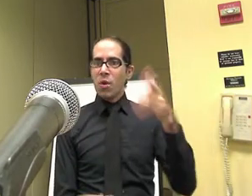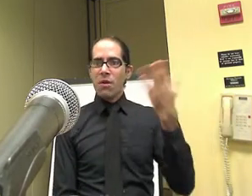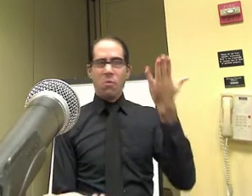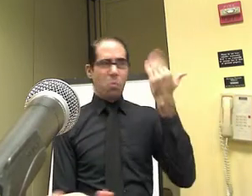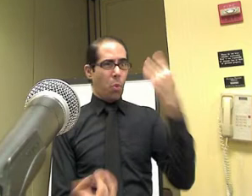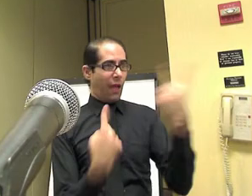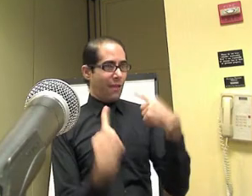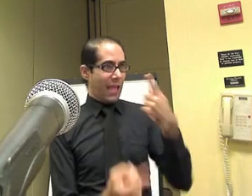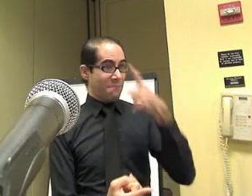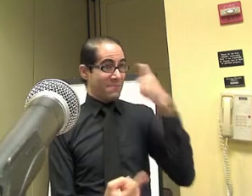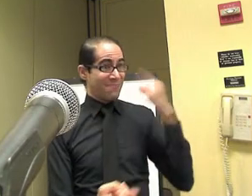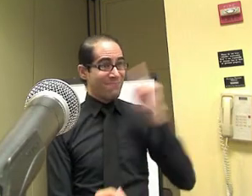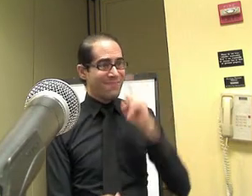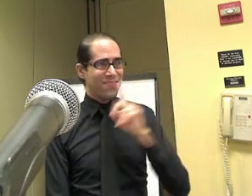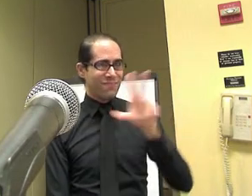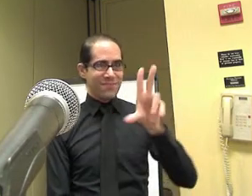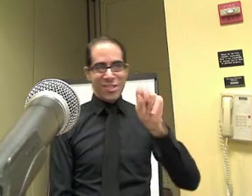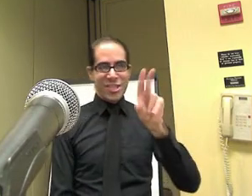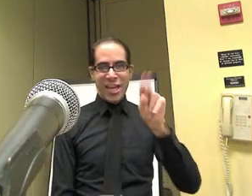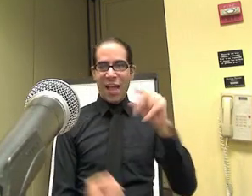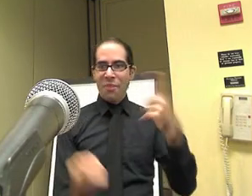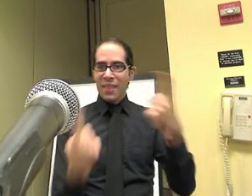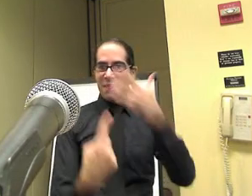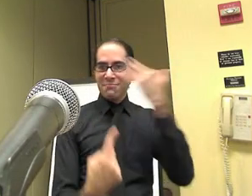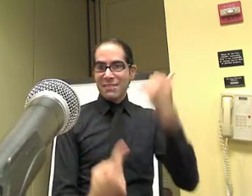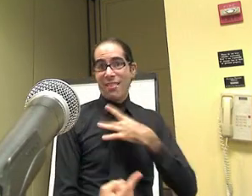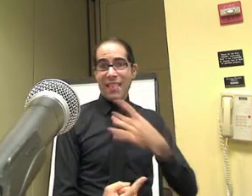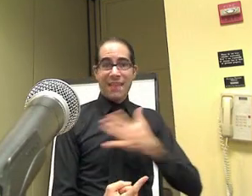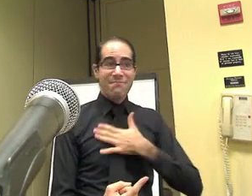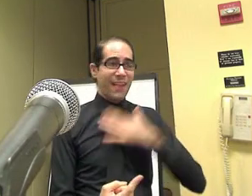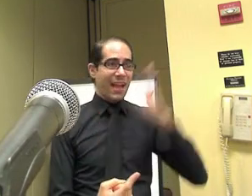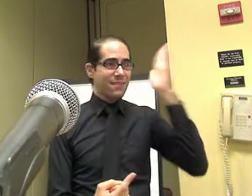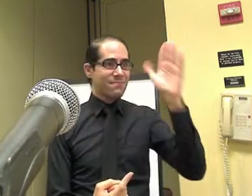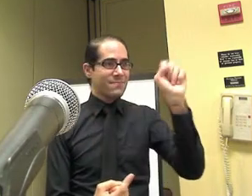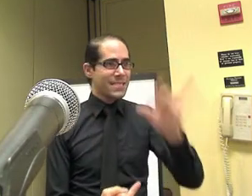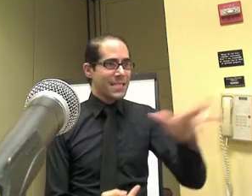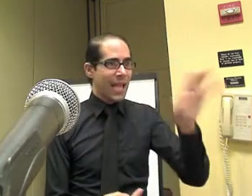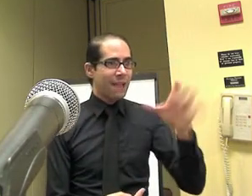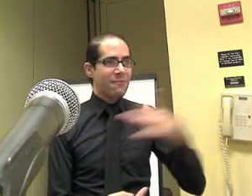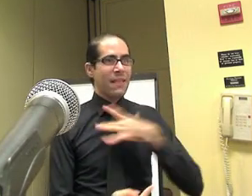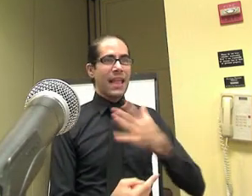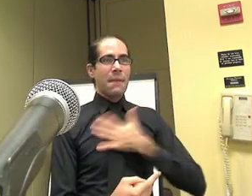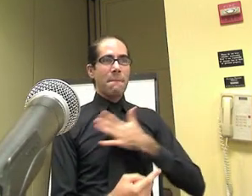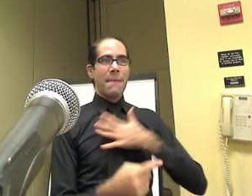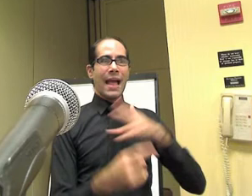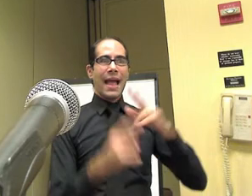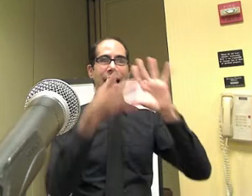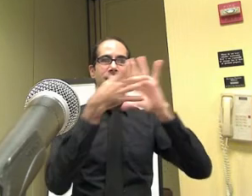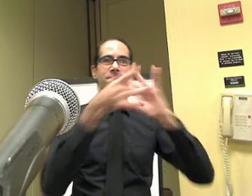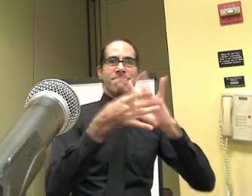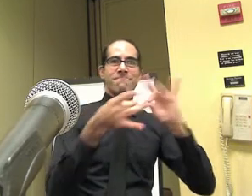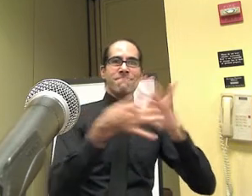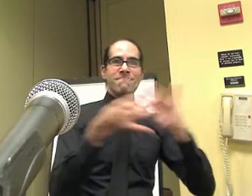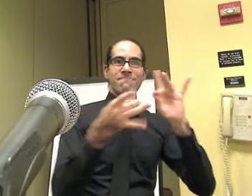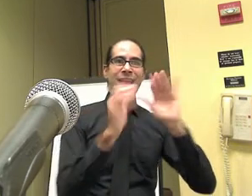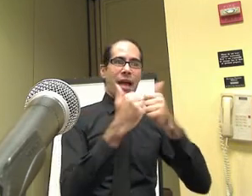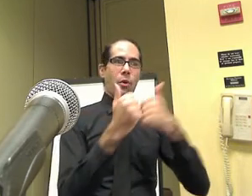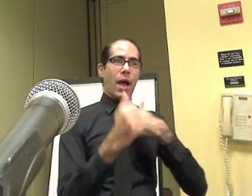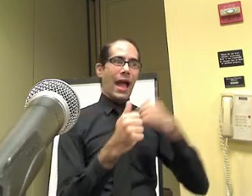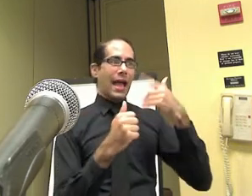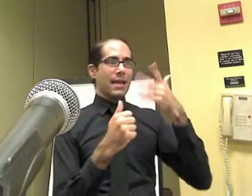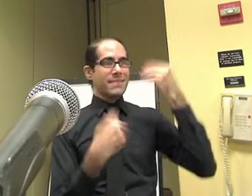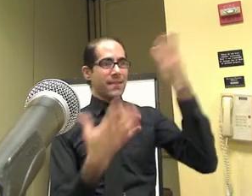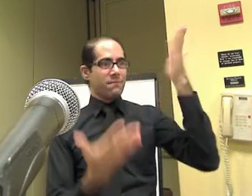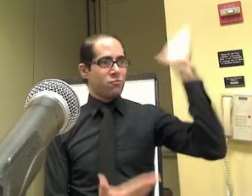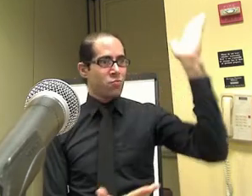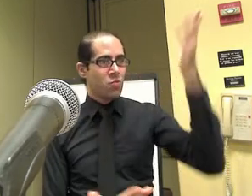here. They're regulars of mine in my tour. And it's not because I'm deaf, but because they like my presentation style. They